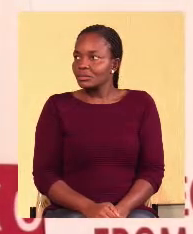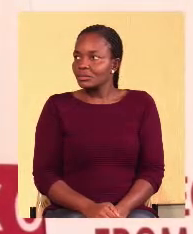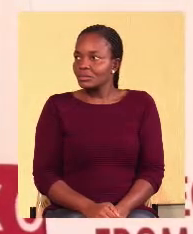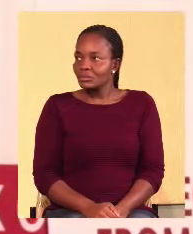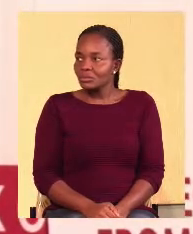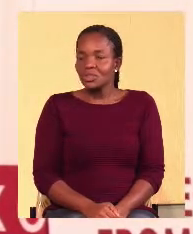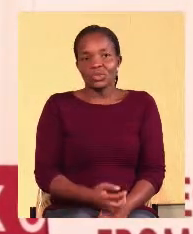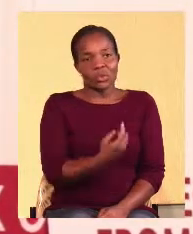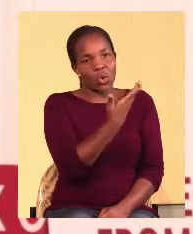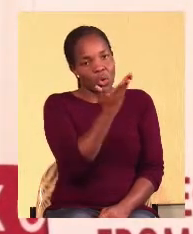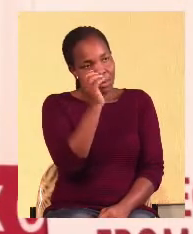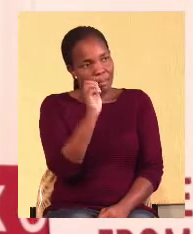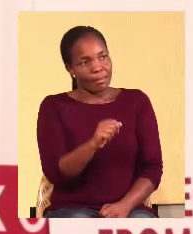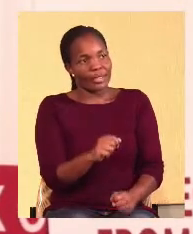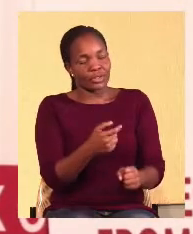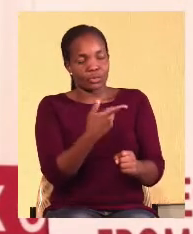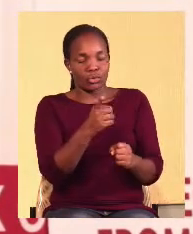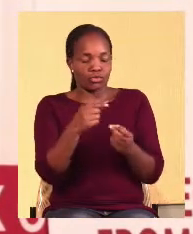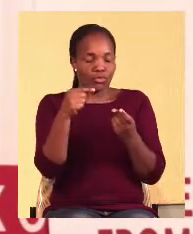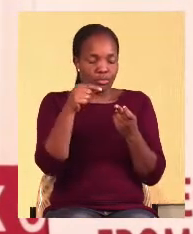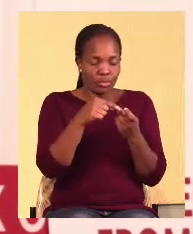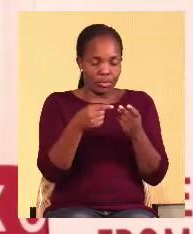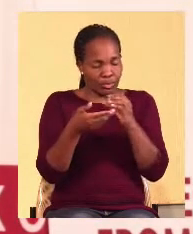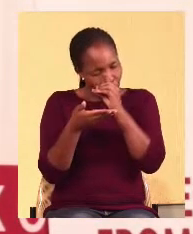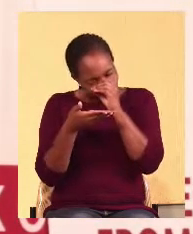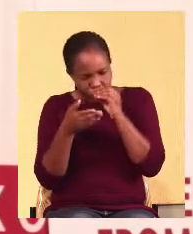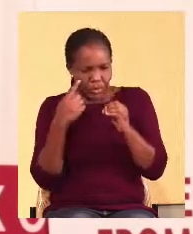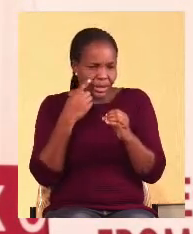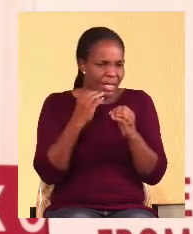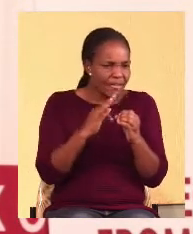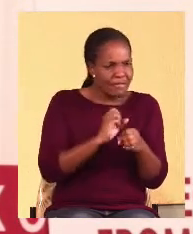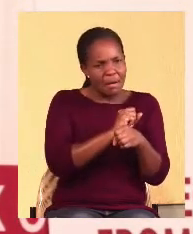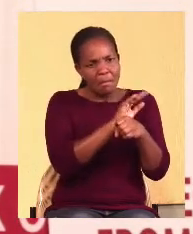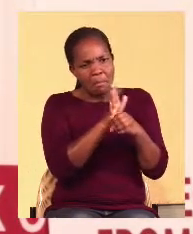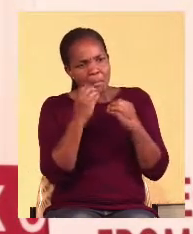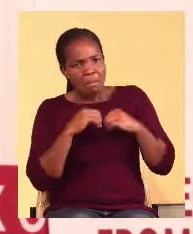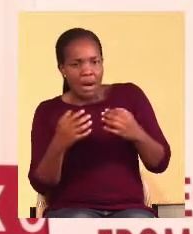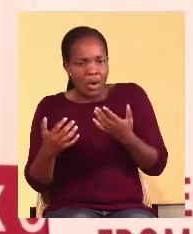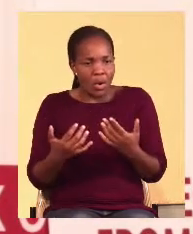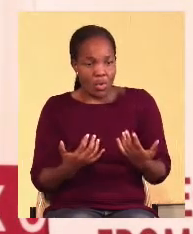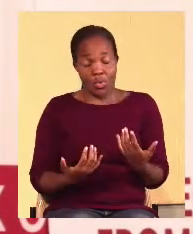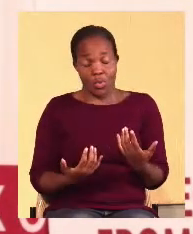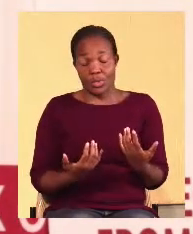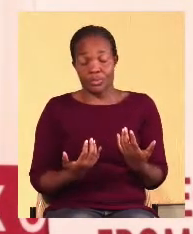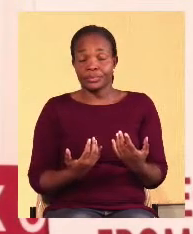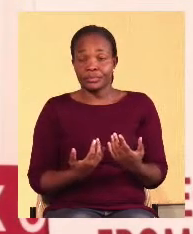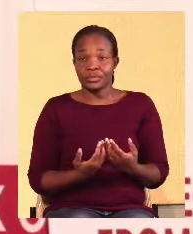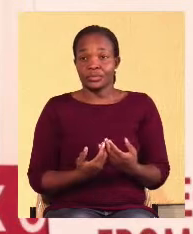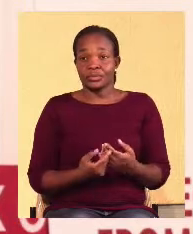undergo such a swabbing. We will again